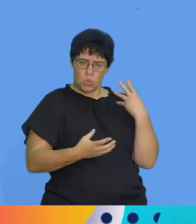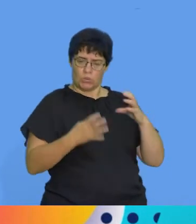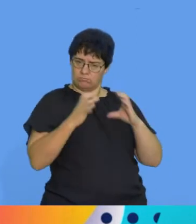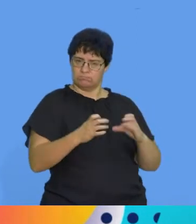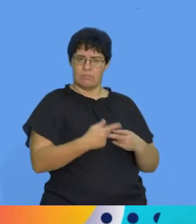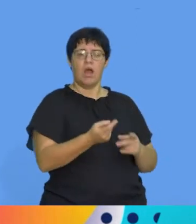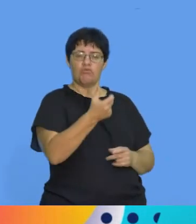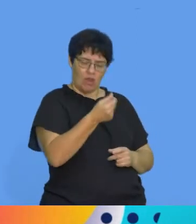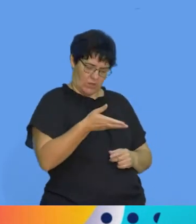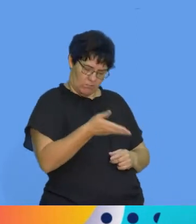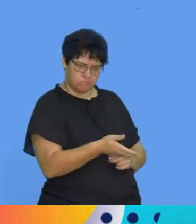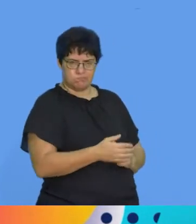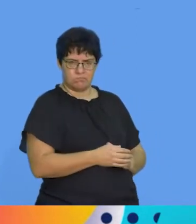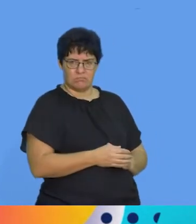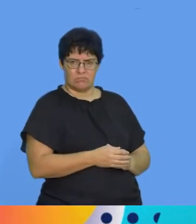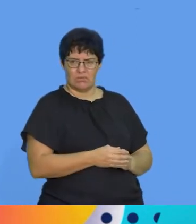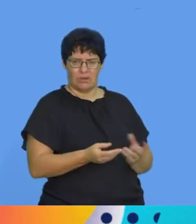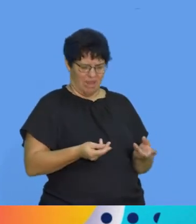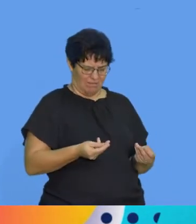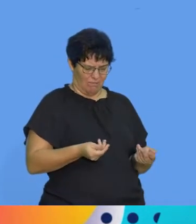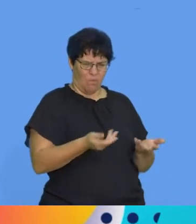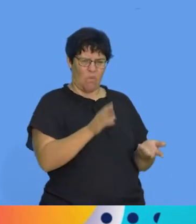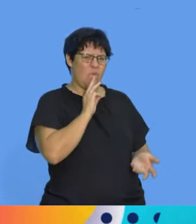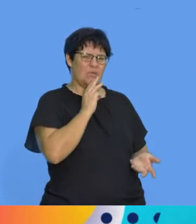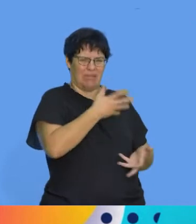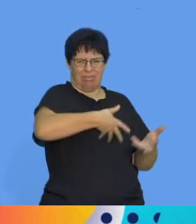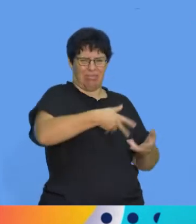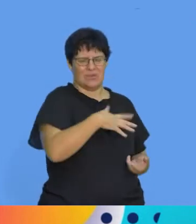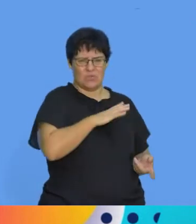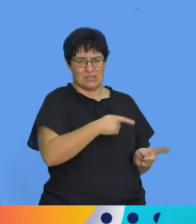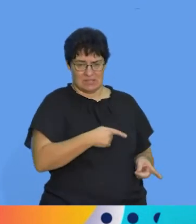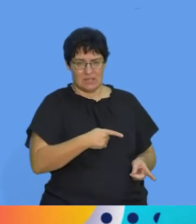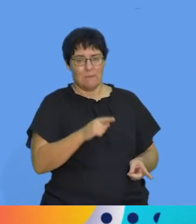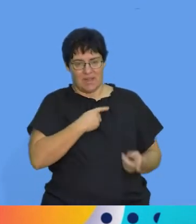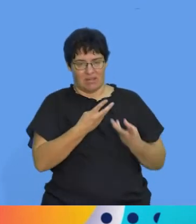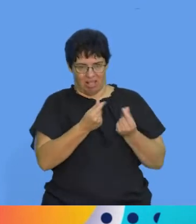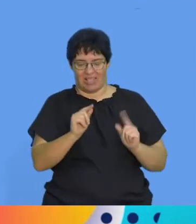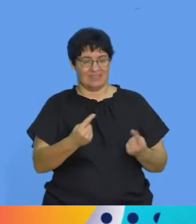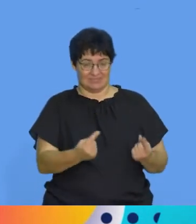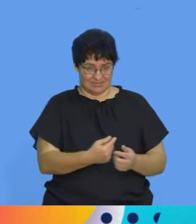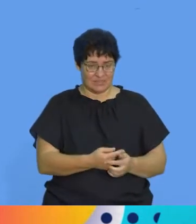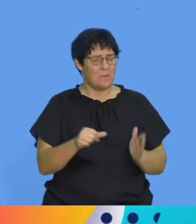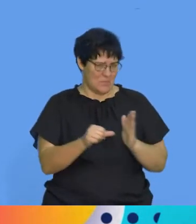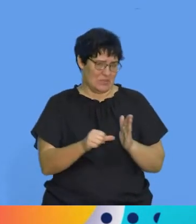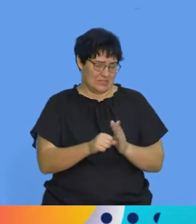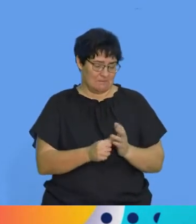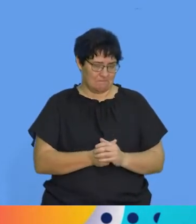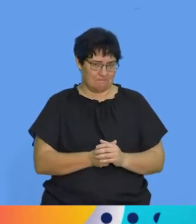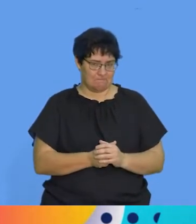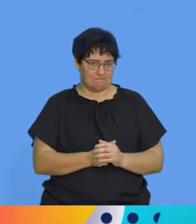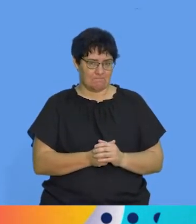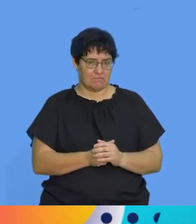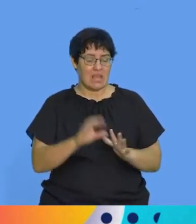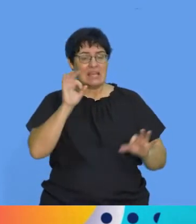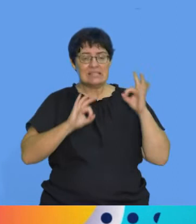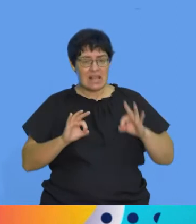potato to be cooked but firm. You want your rice to be there. You don't want this much, right? So it's very important that it doesn't. And when we look